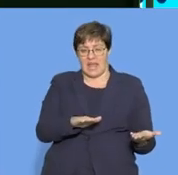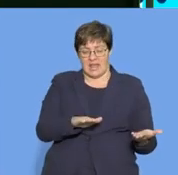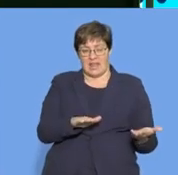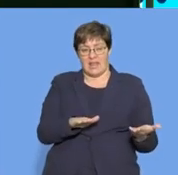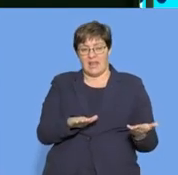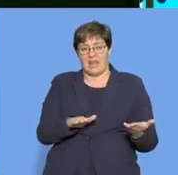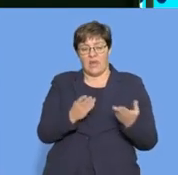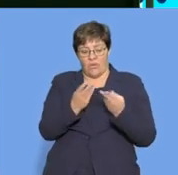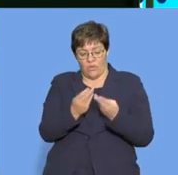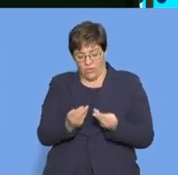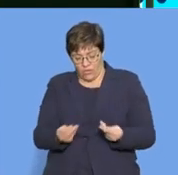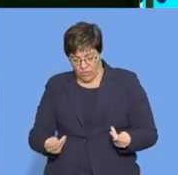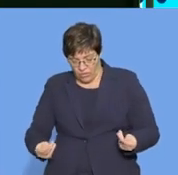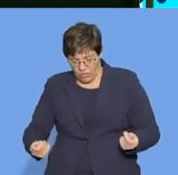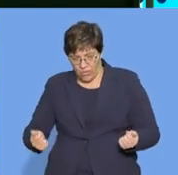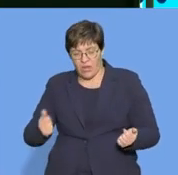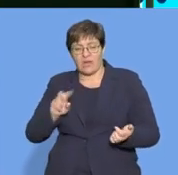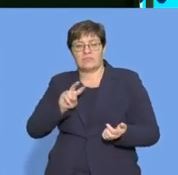they died there, and then